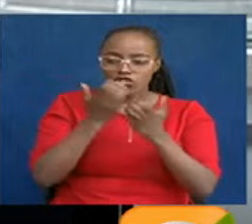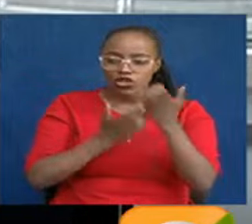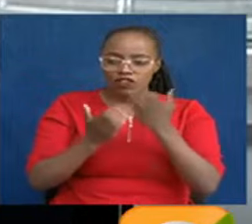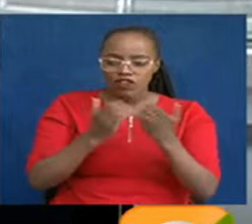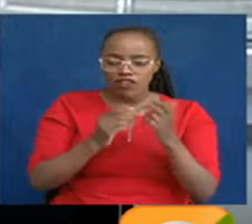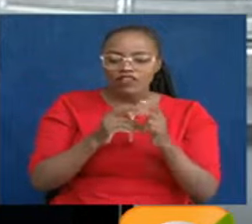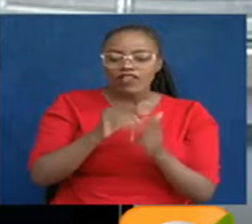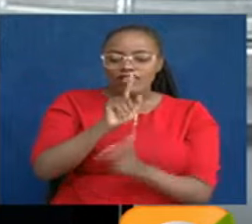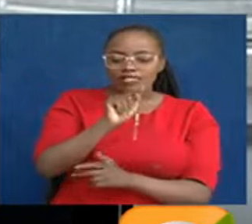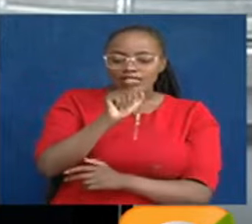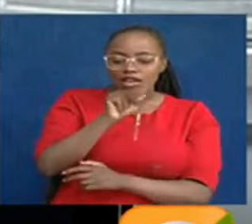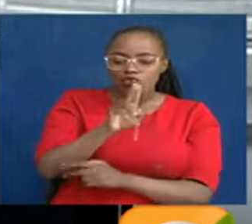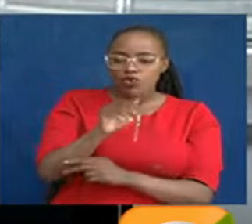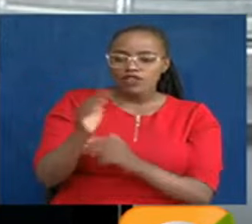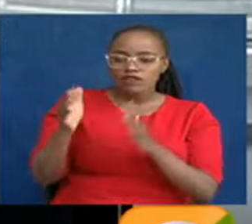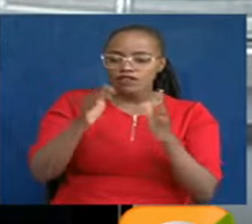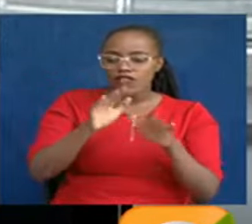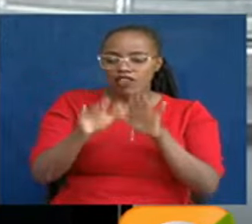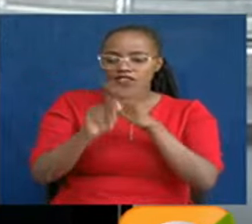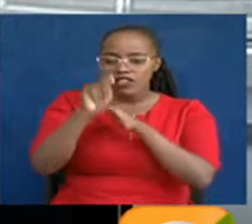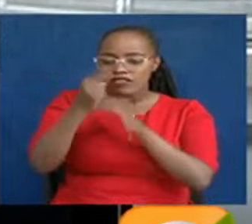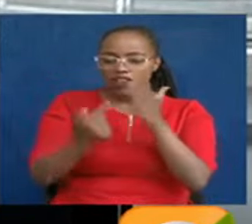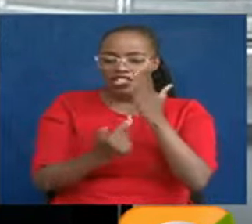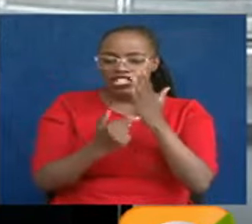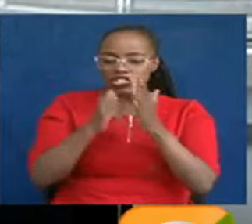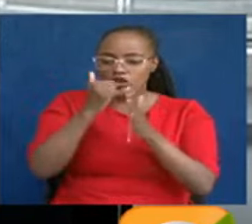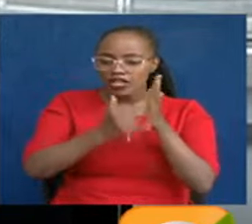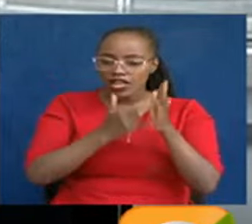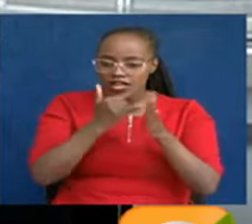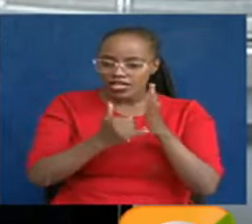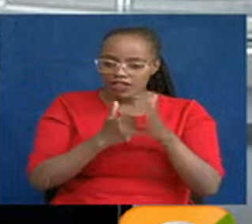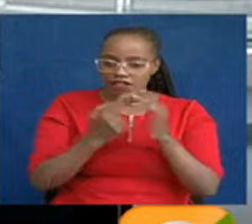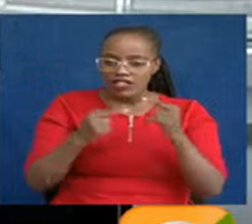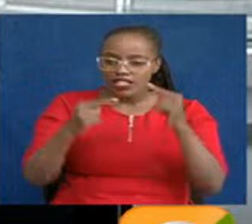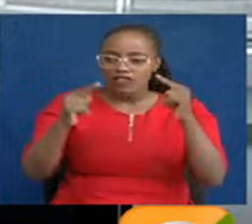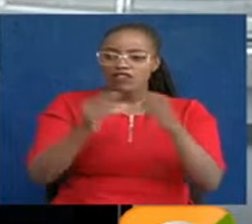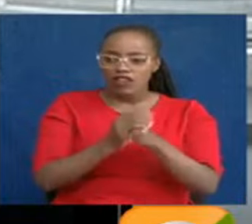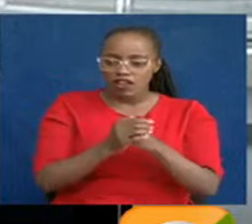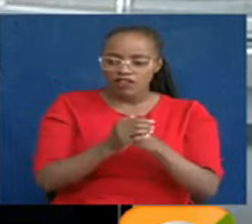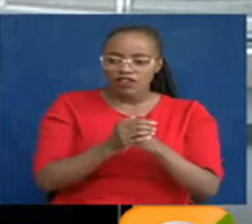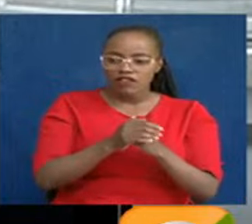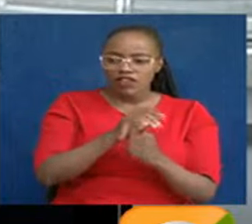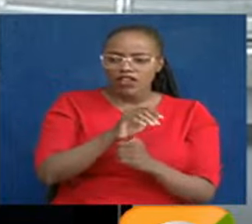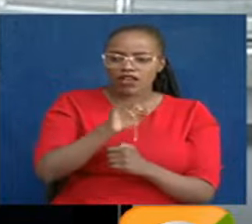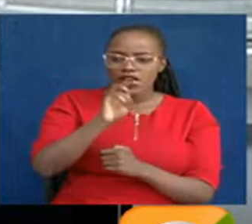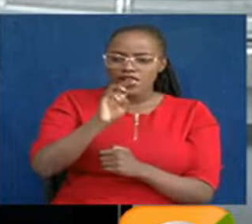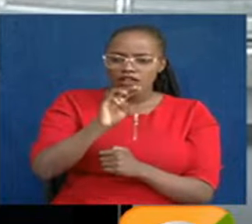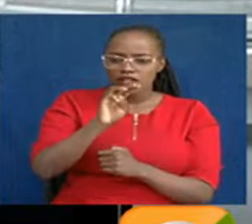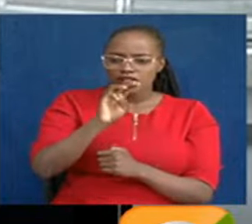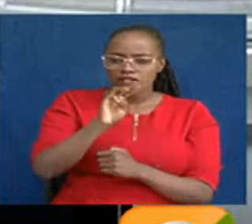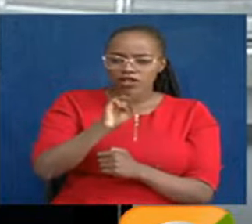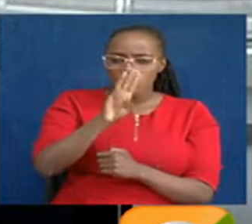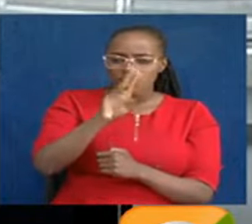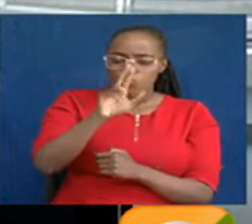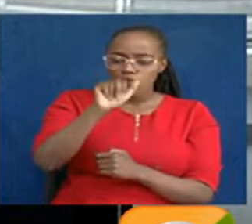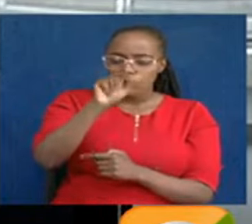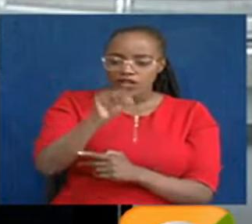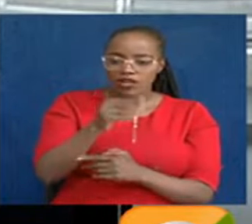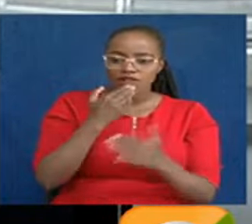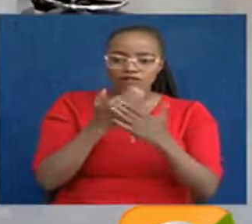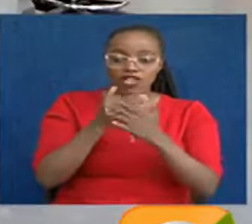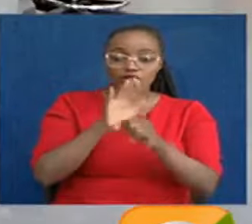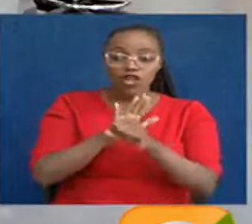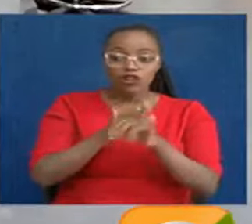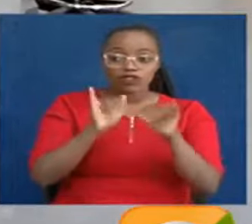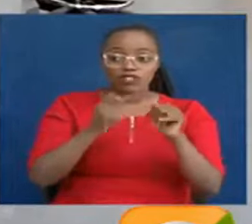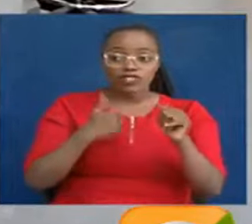John Tenui, as well as the Vice President, Digital Industry Acceleration, Juan Mordani, Juan Mohamed. Thank you all for being with us